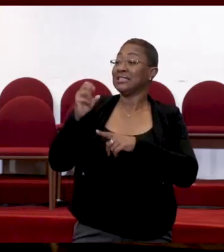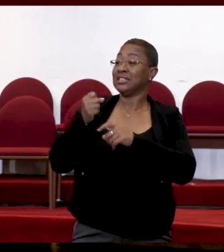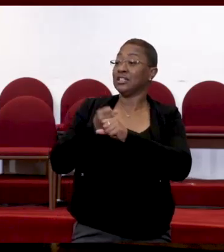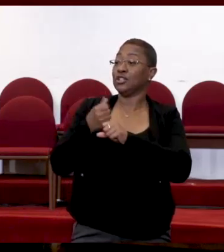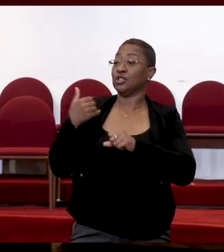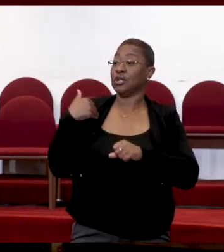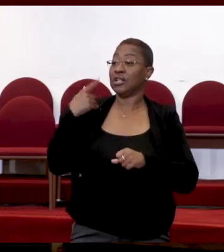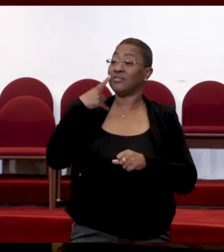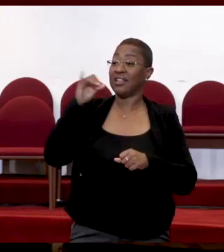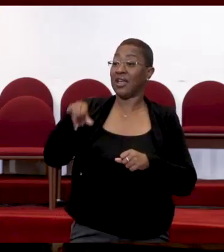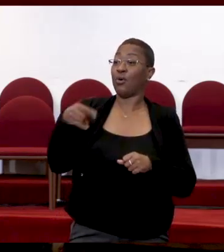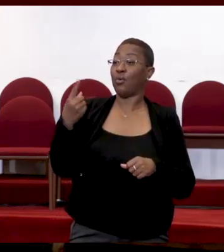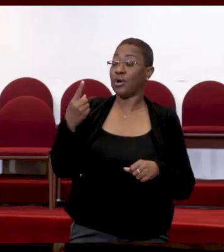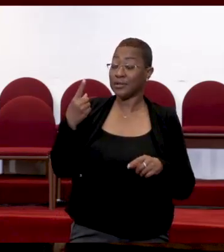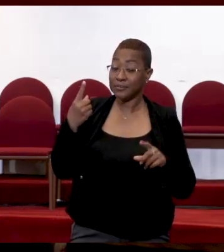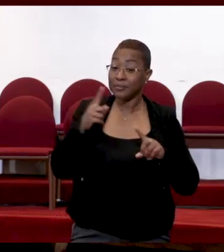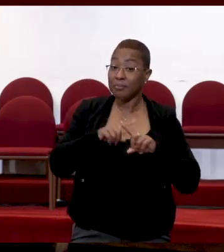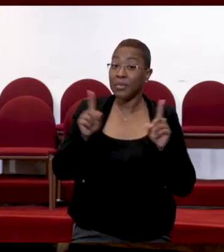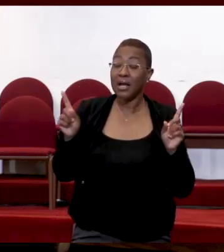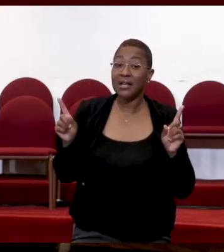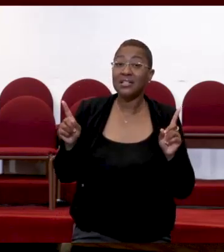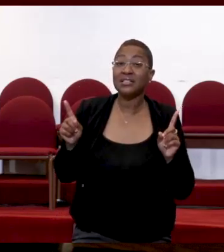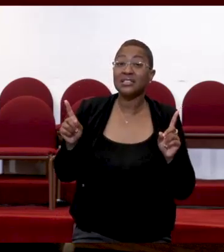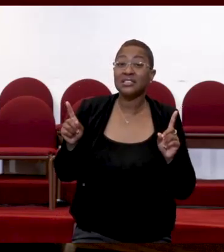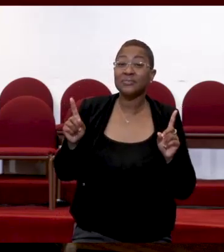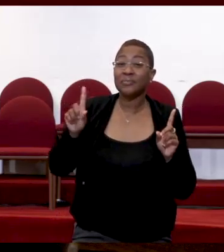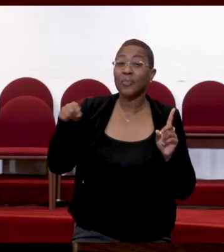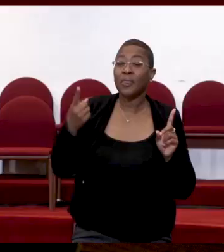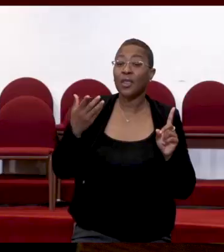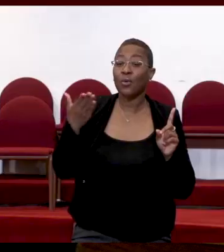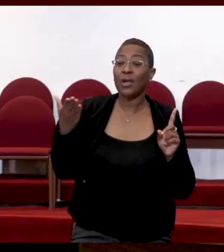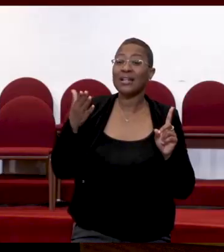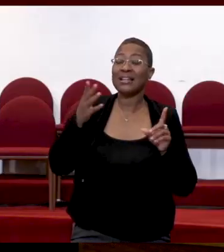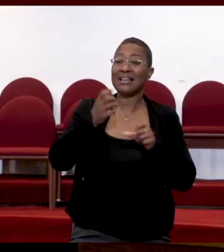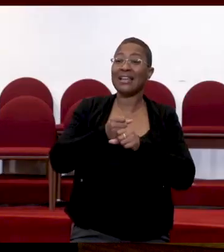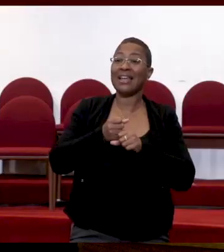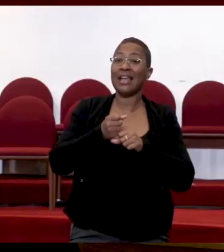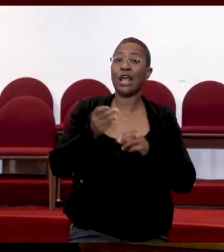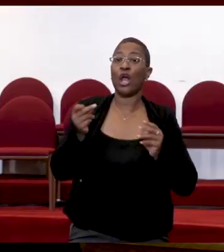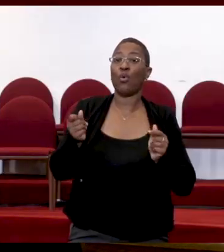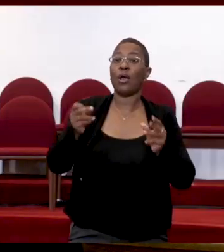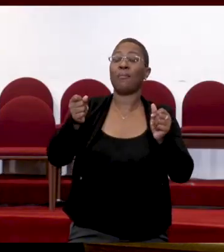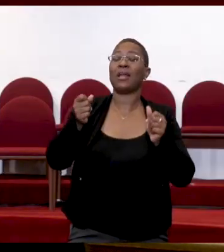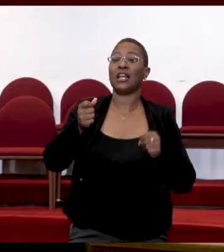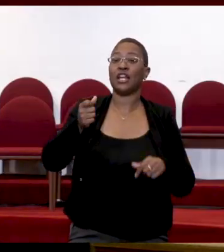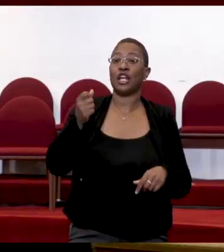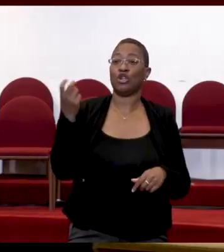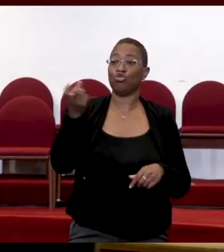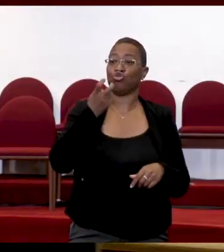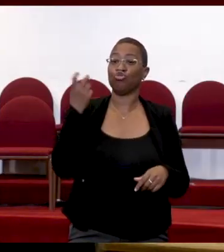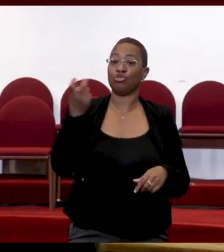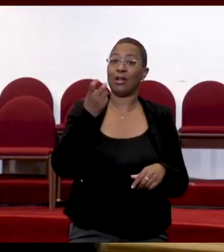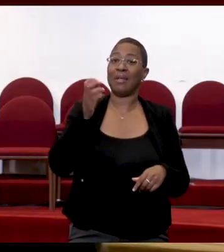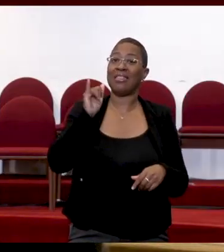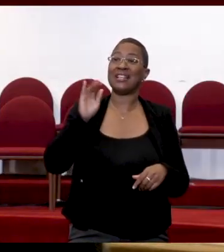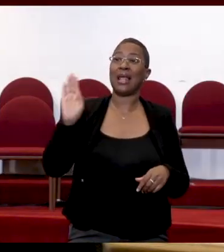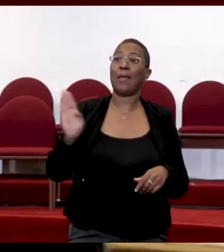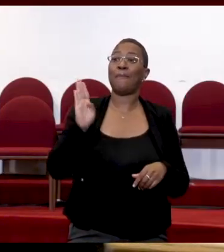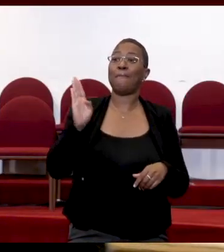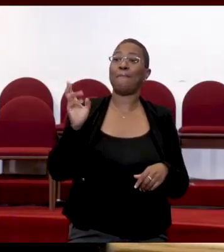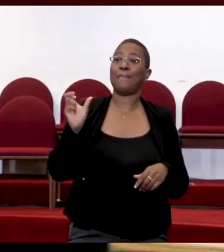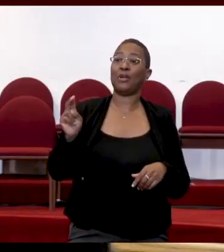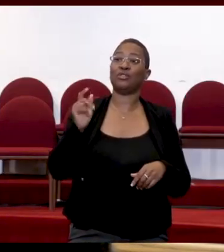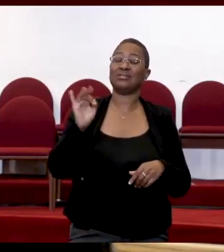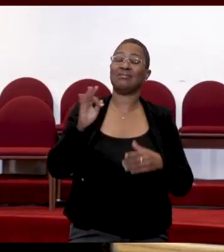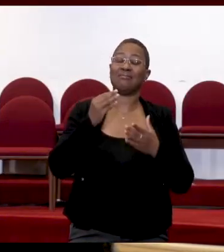one, but the only way to get rapid transit would be billions of dollars in federal money, and